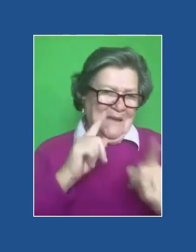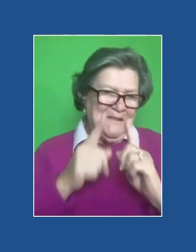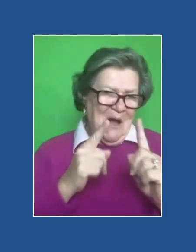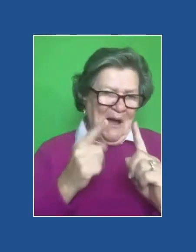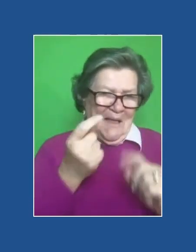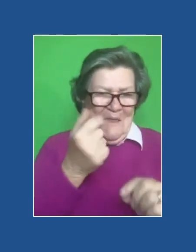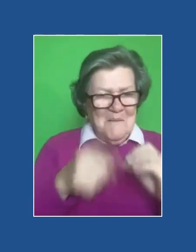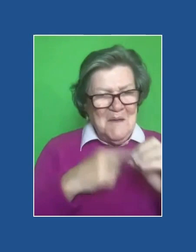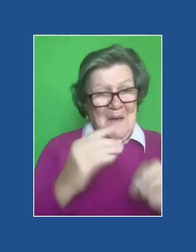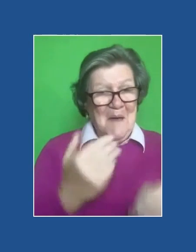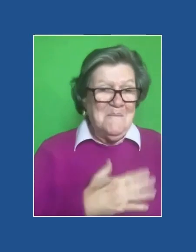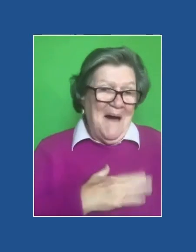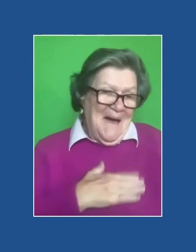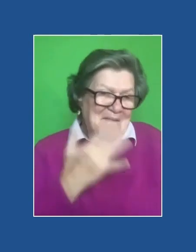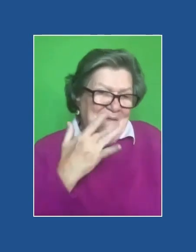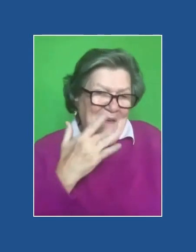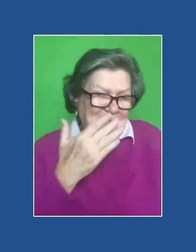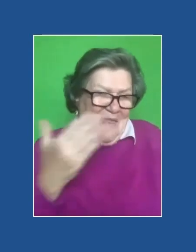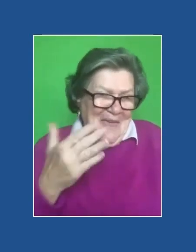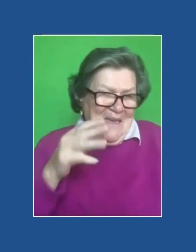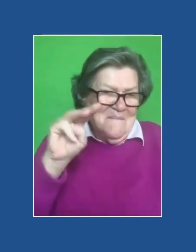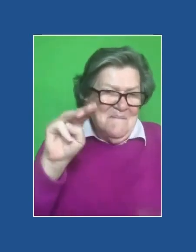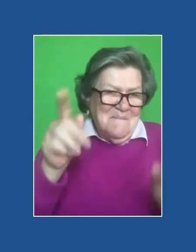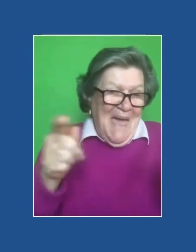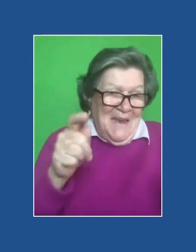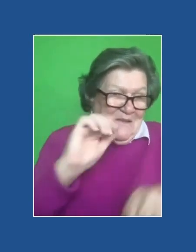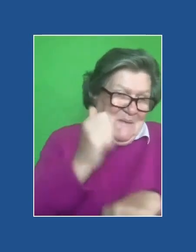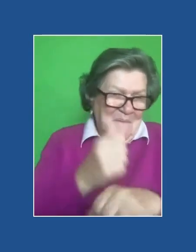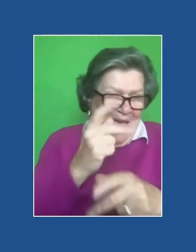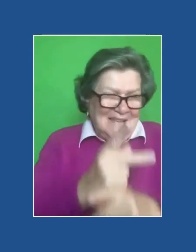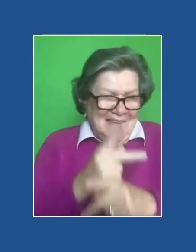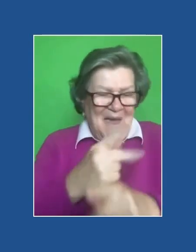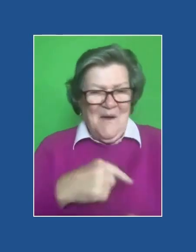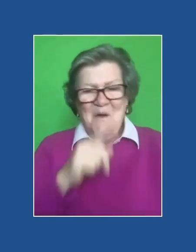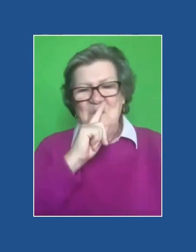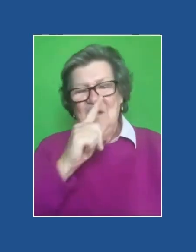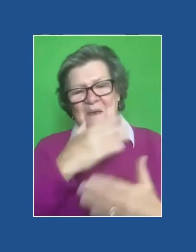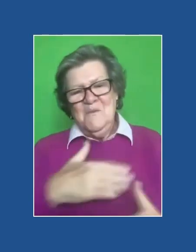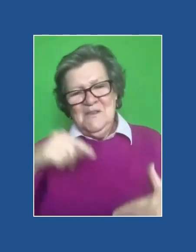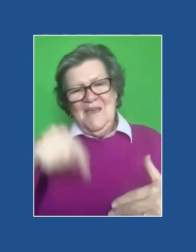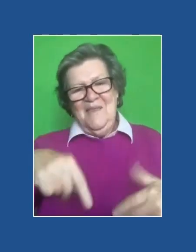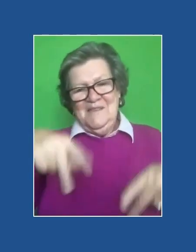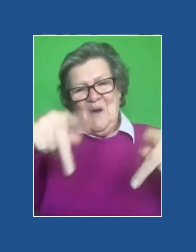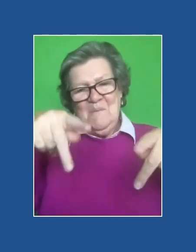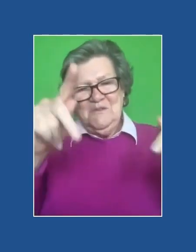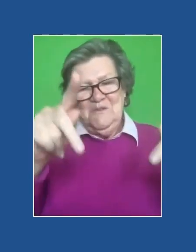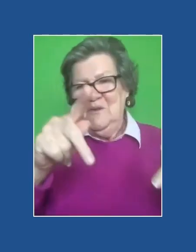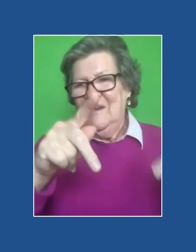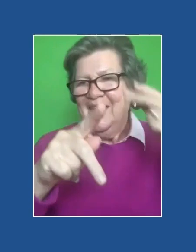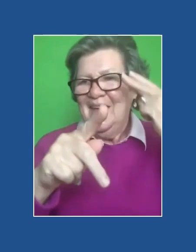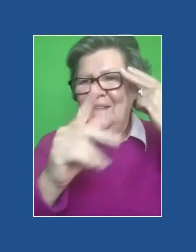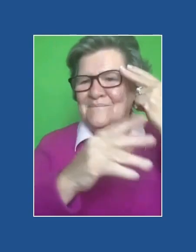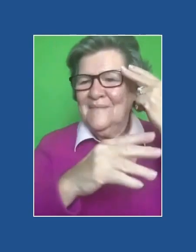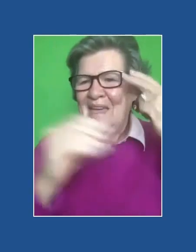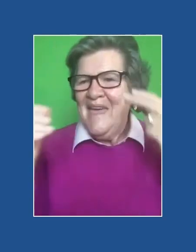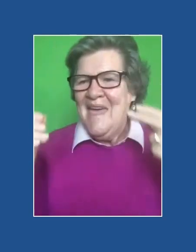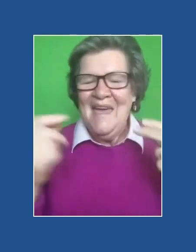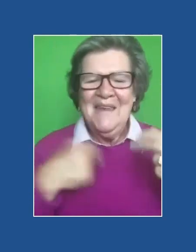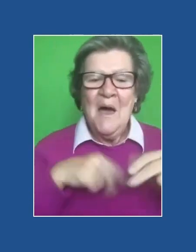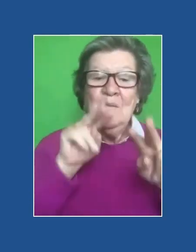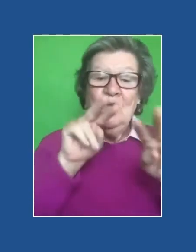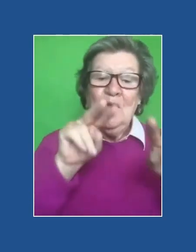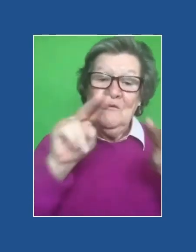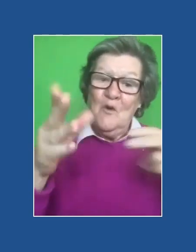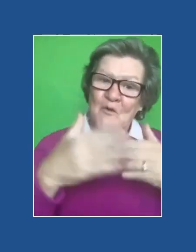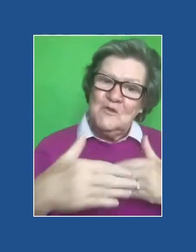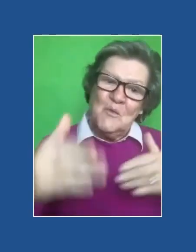favorite things, which is measurement-based care. I have really appreciated this opportunity, and I'm looking forward to the rest